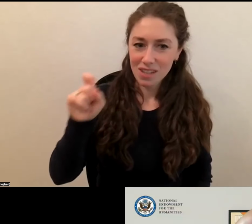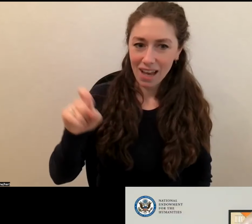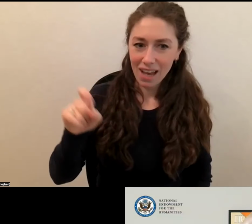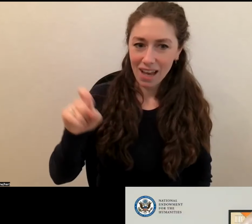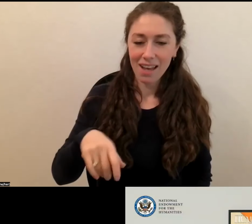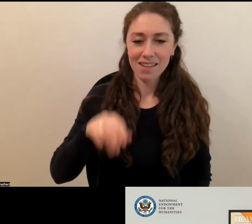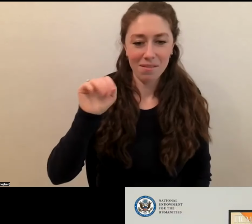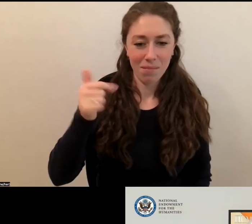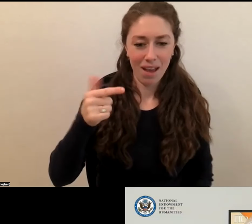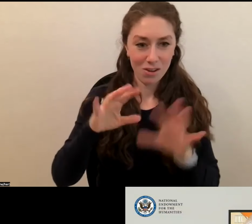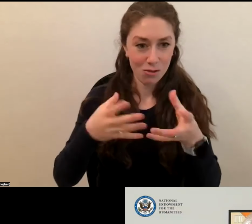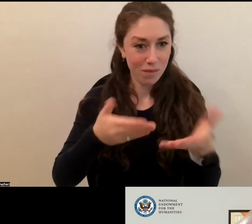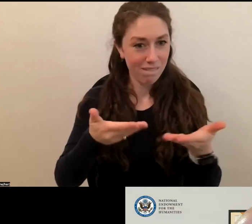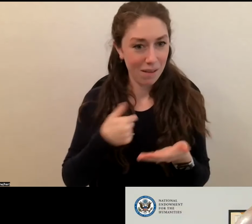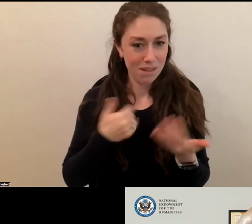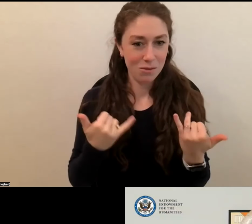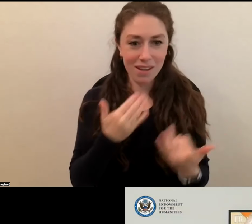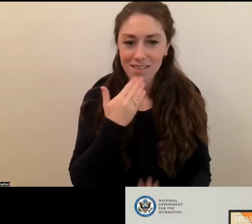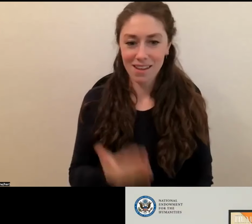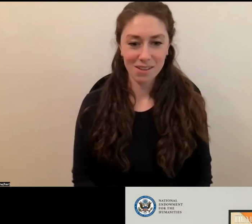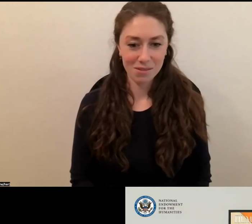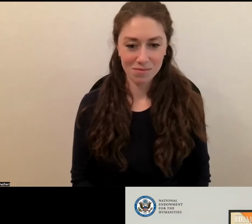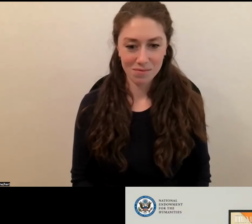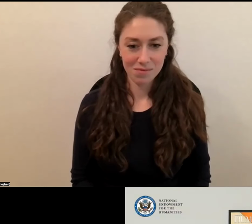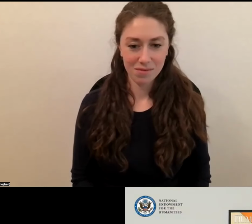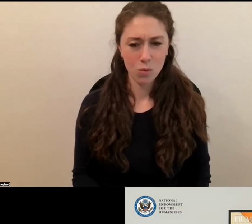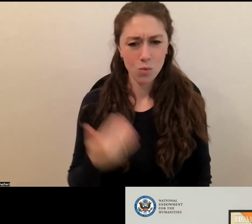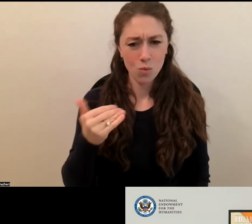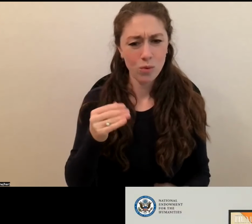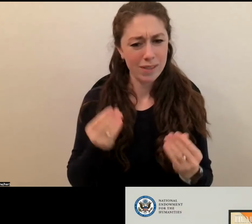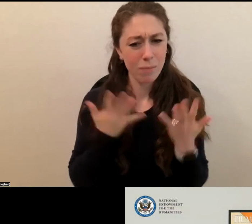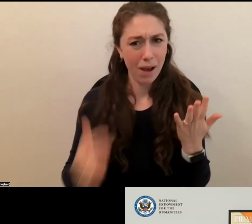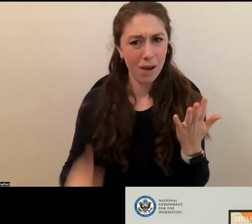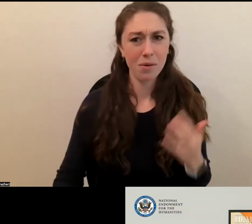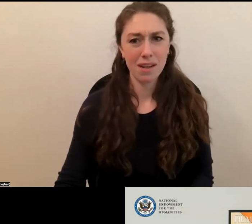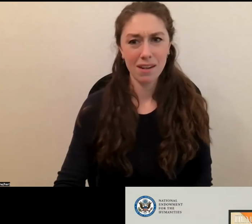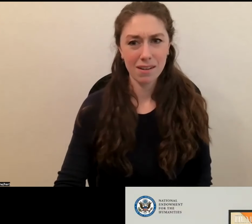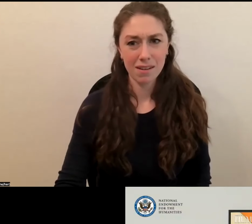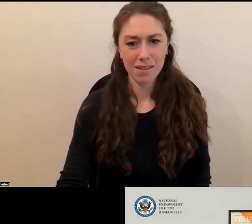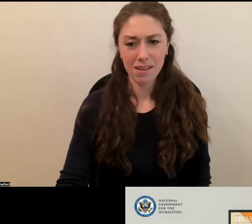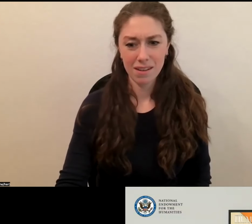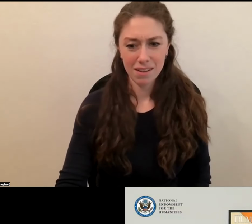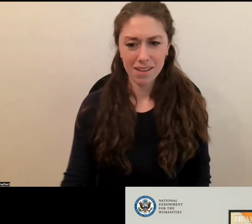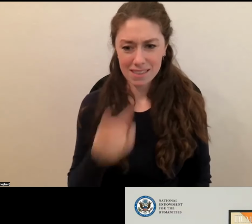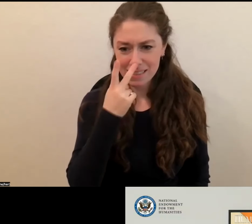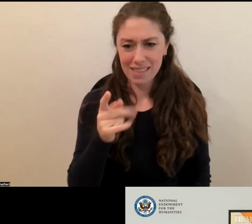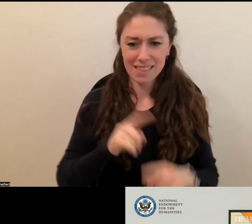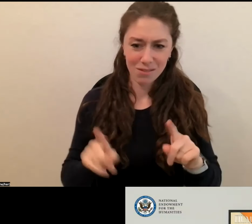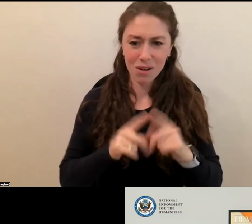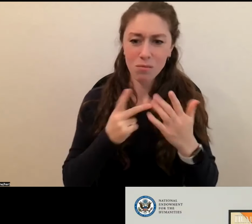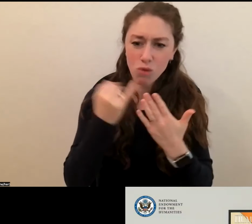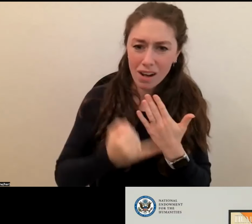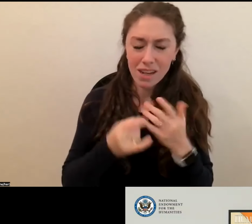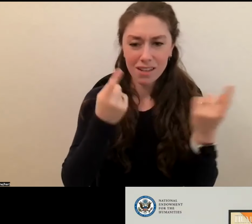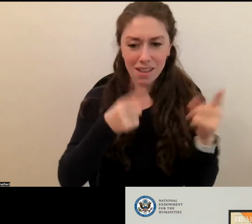group for inviting me here today. It was truly inspiring to see all of the wonderful projects that are happening, all of the